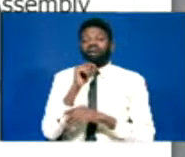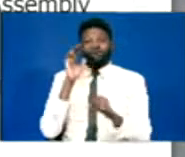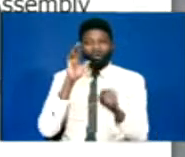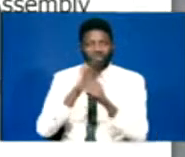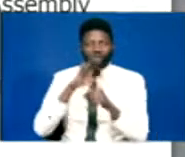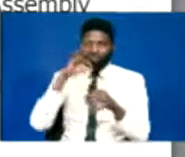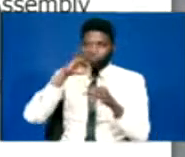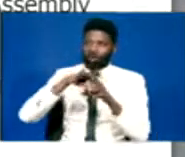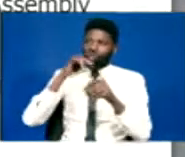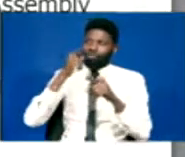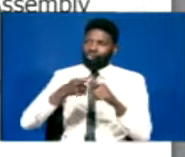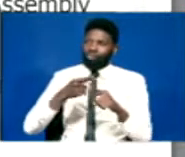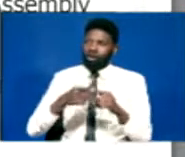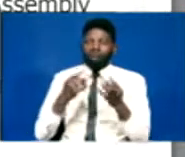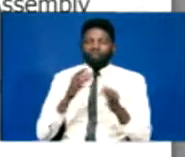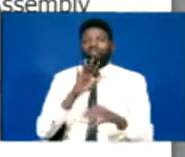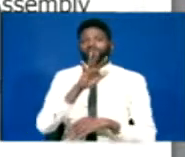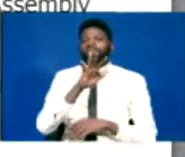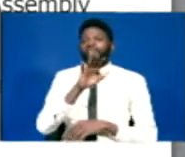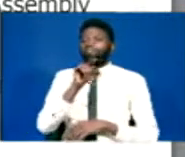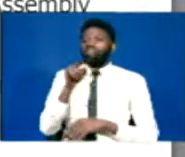of